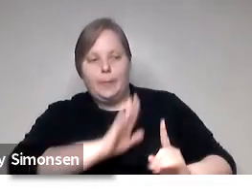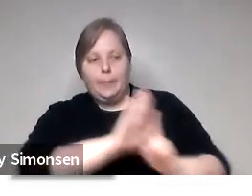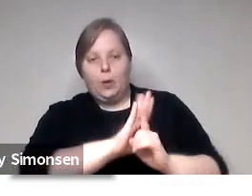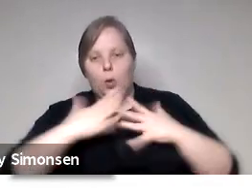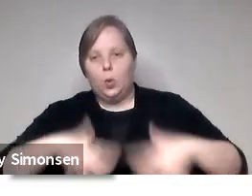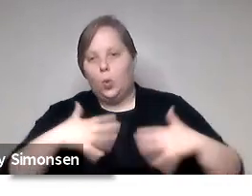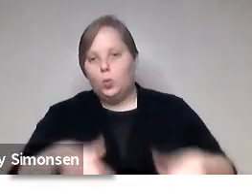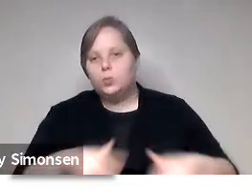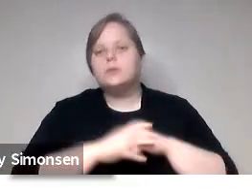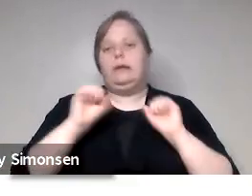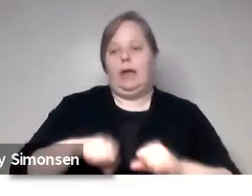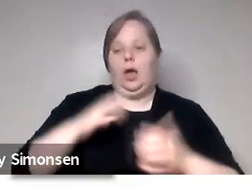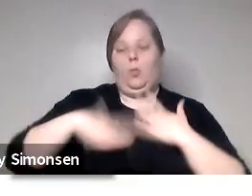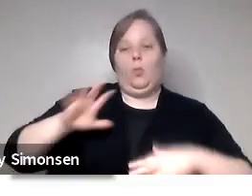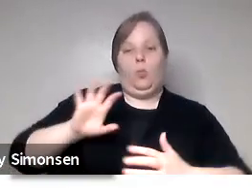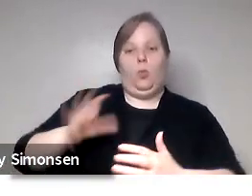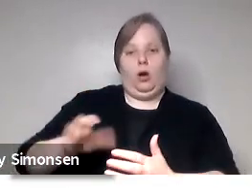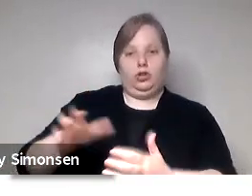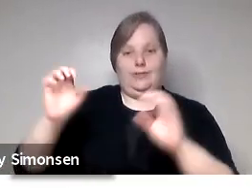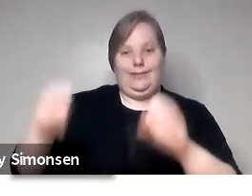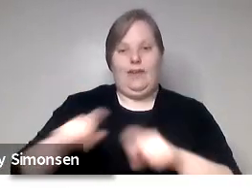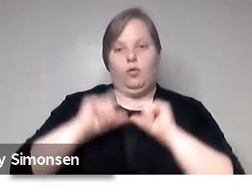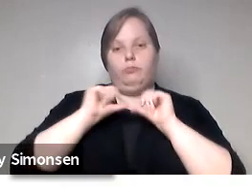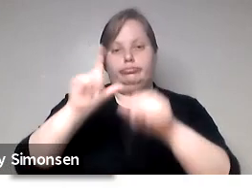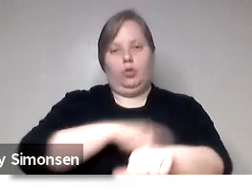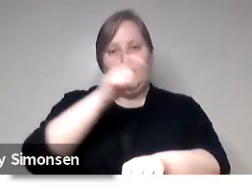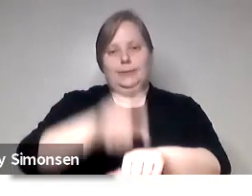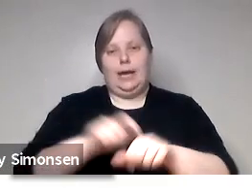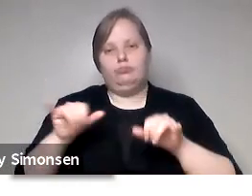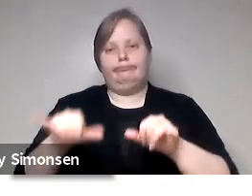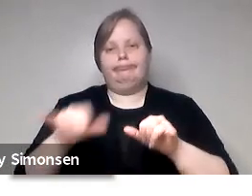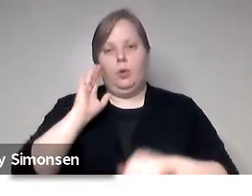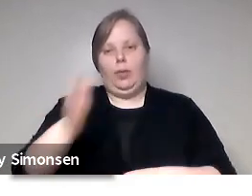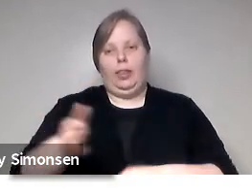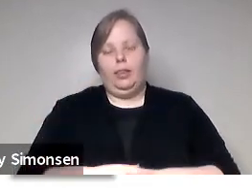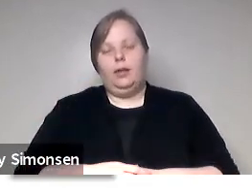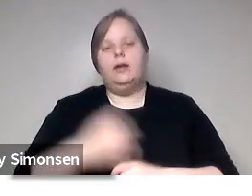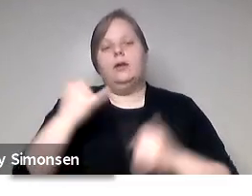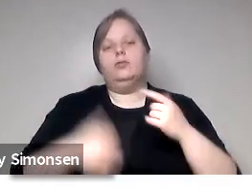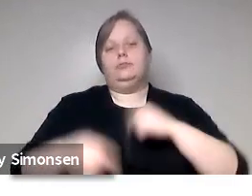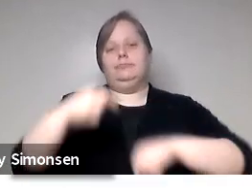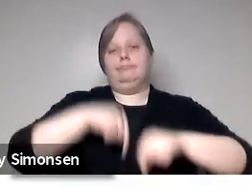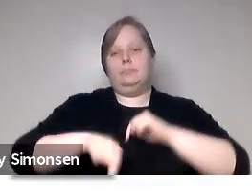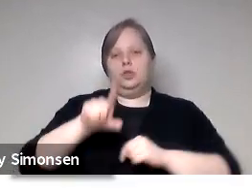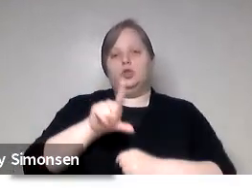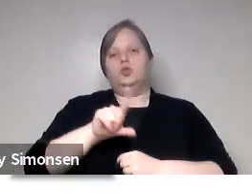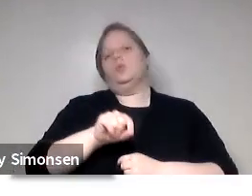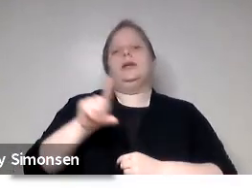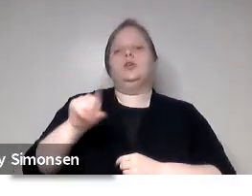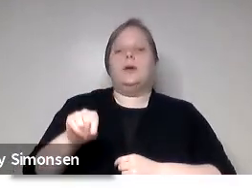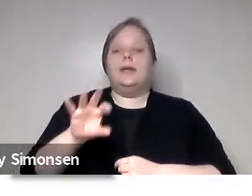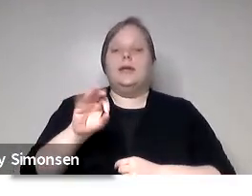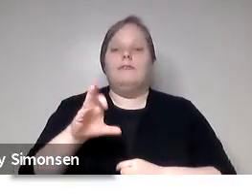washable and stays on for a long time. I want to just step back to the 2020 felt tip